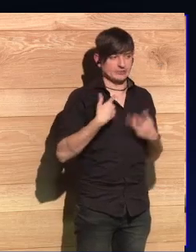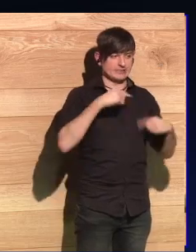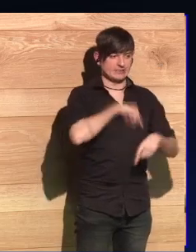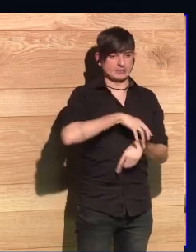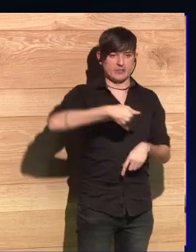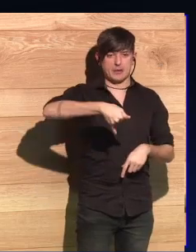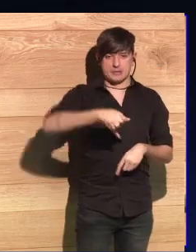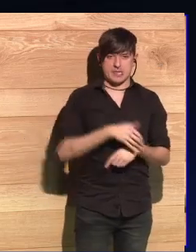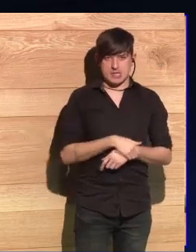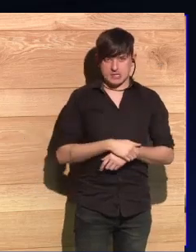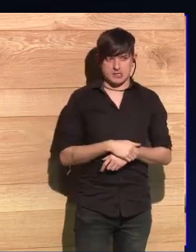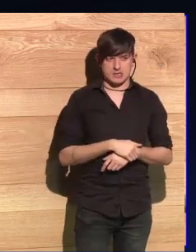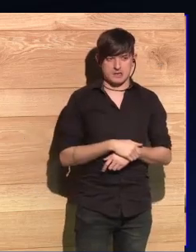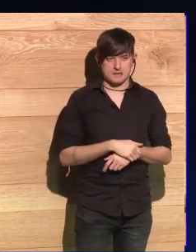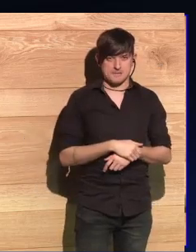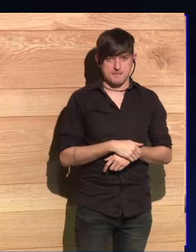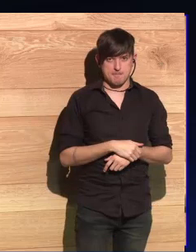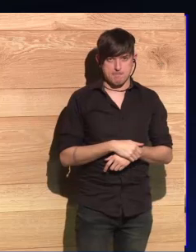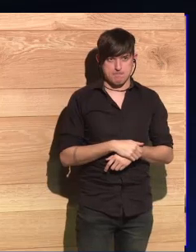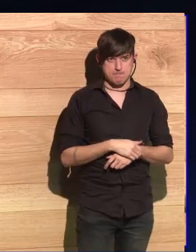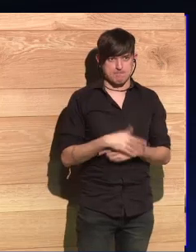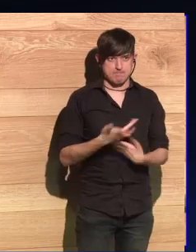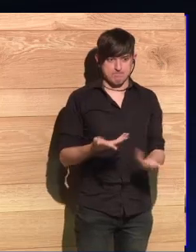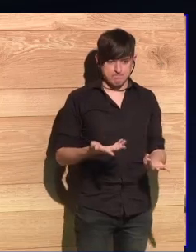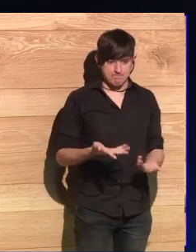The worst part is how helpless you feel.